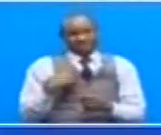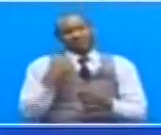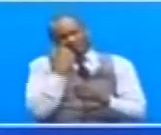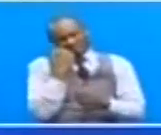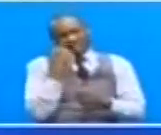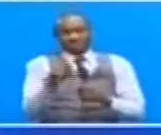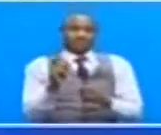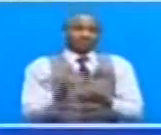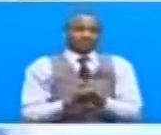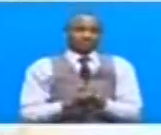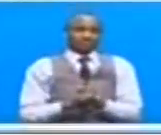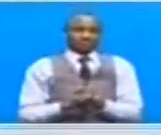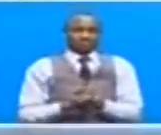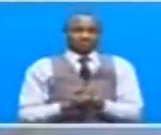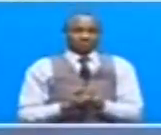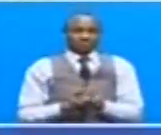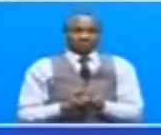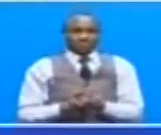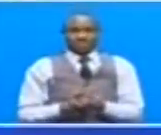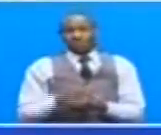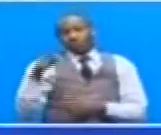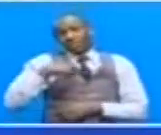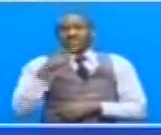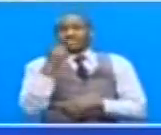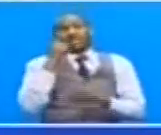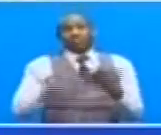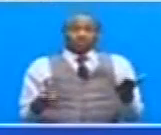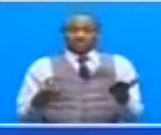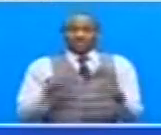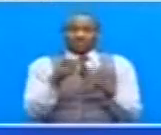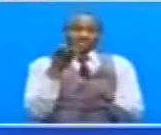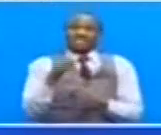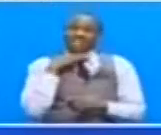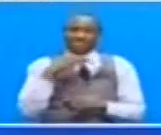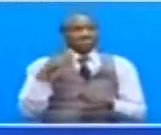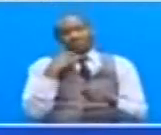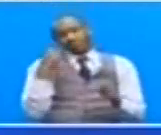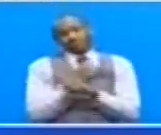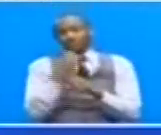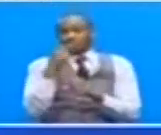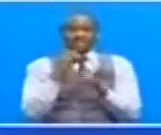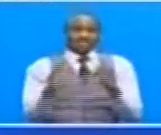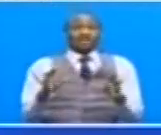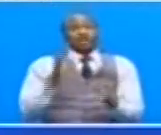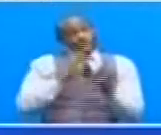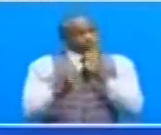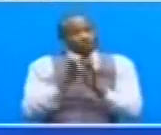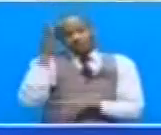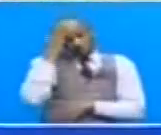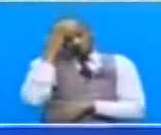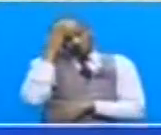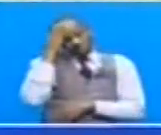patient. There is nothing that one can say about death because nobody knows it's a